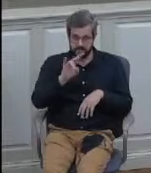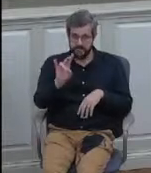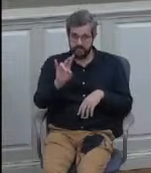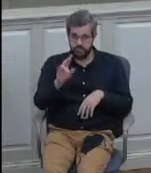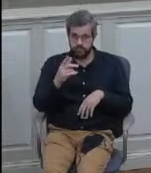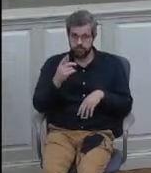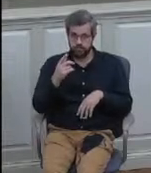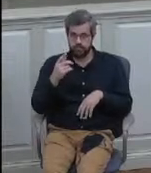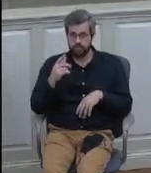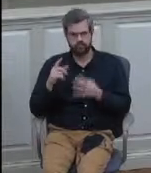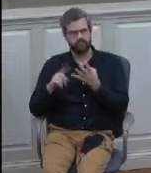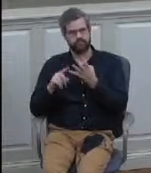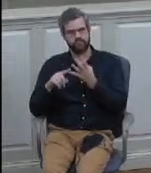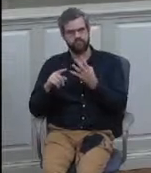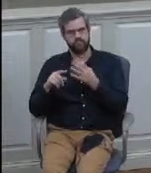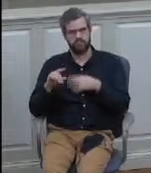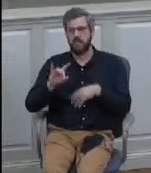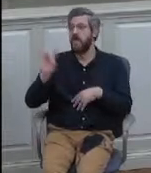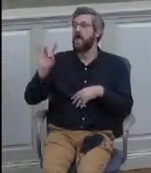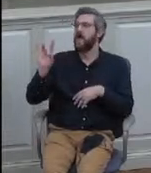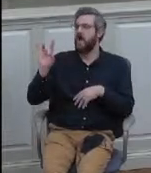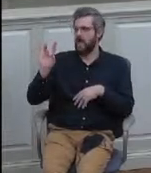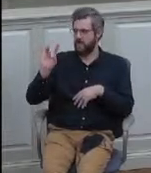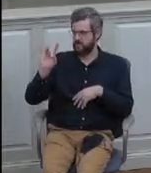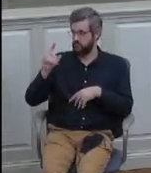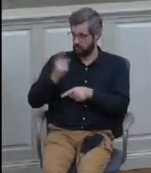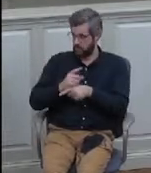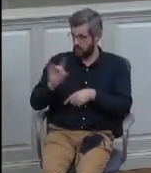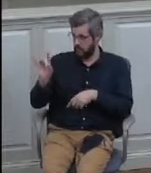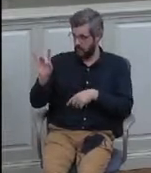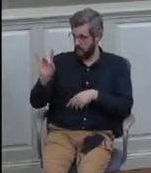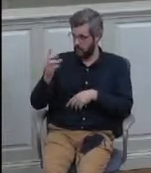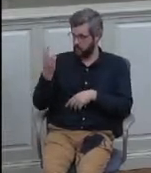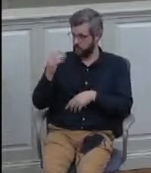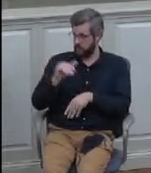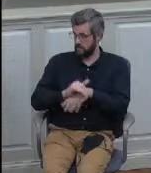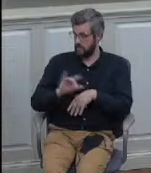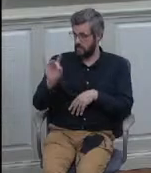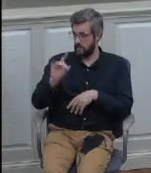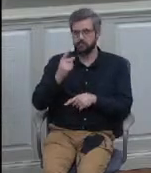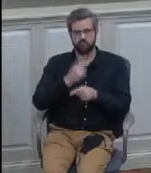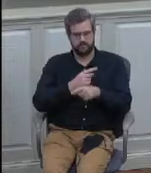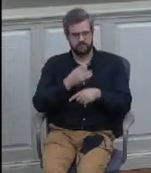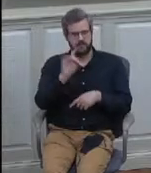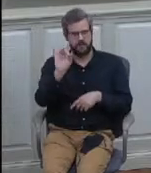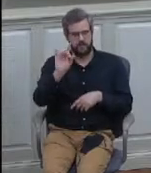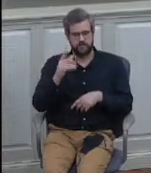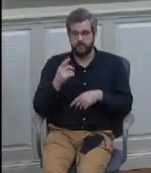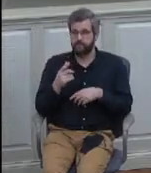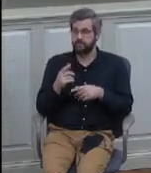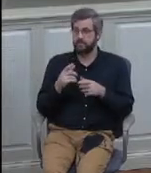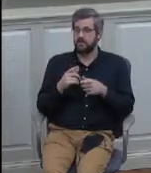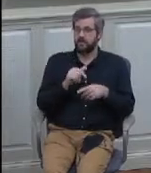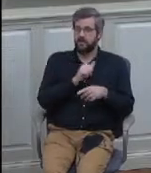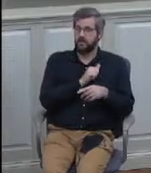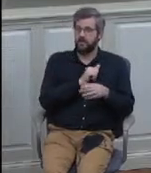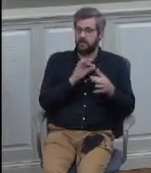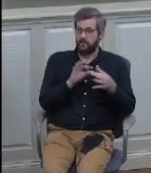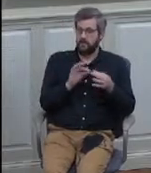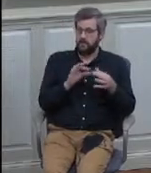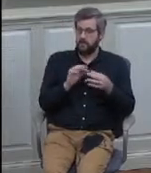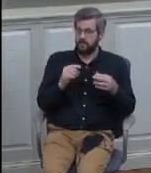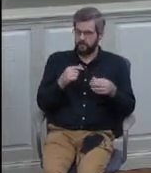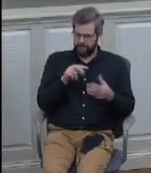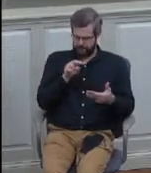The one with Miss Abrams? It's at 8 o'clock. That's the later time, right? Oh. Okay. On Wednesday night? Yeah. And then, get this